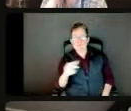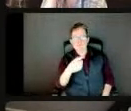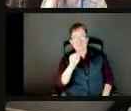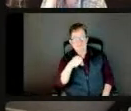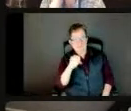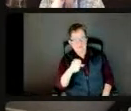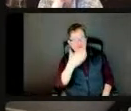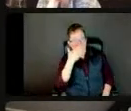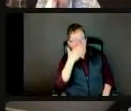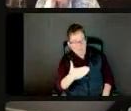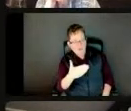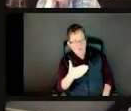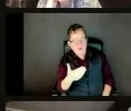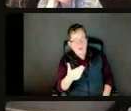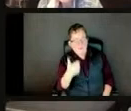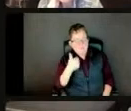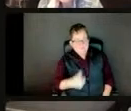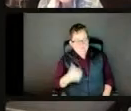is Gretchen. The